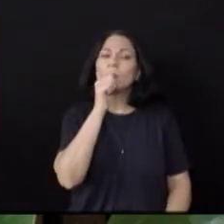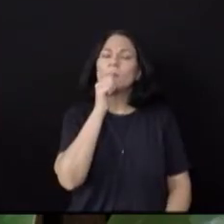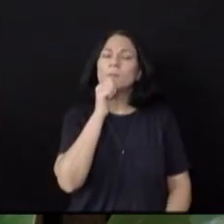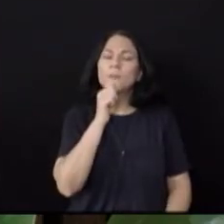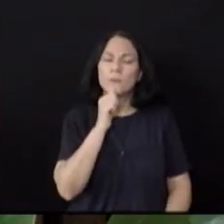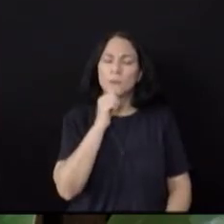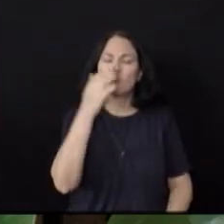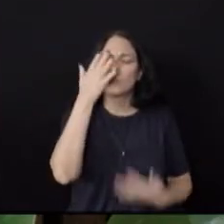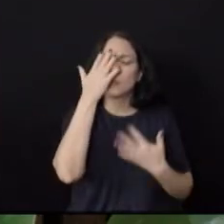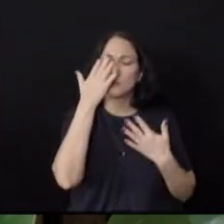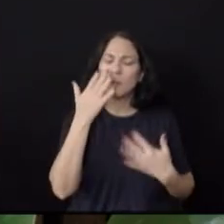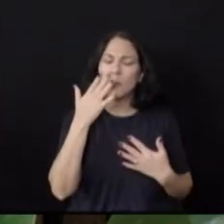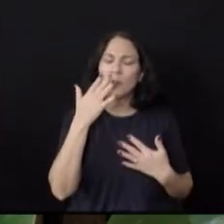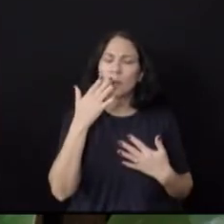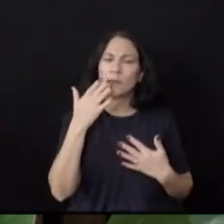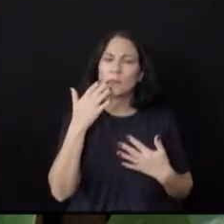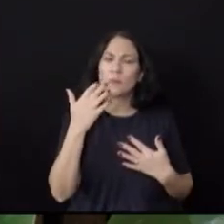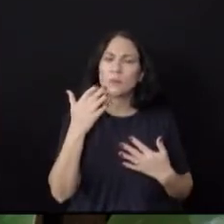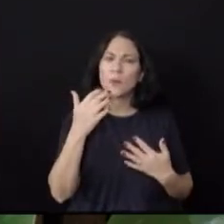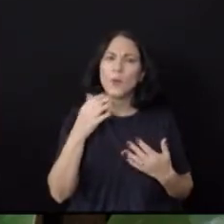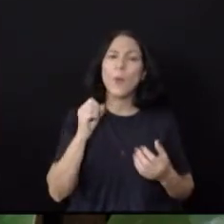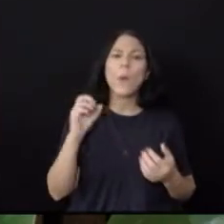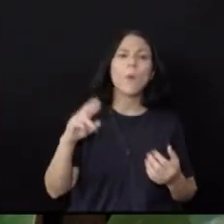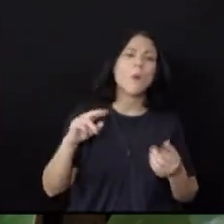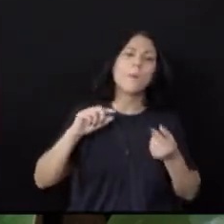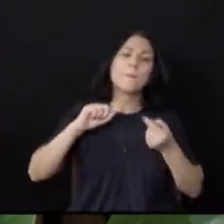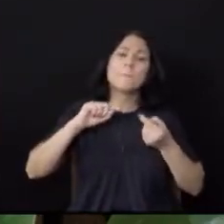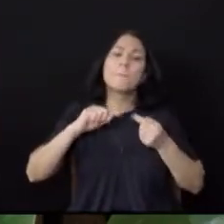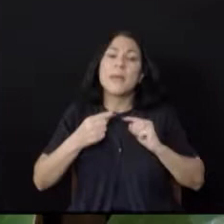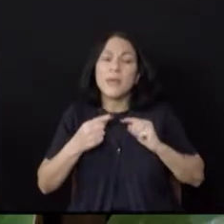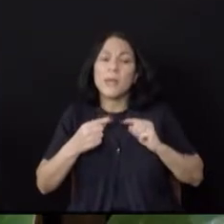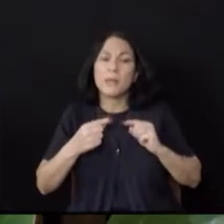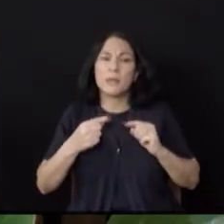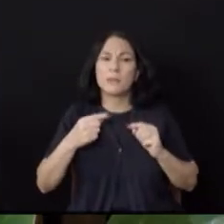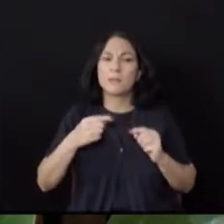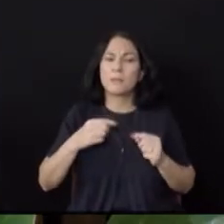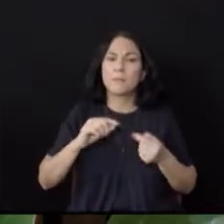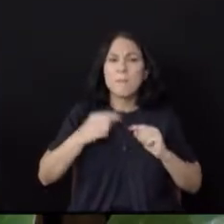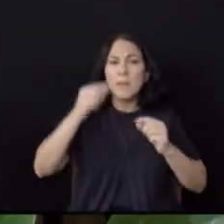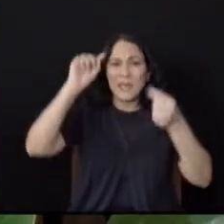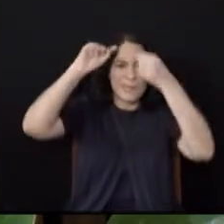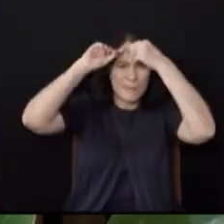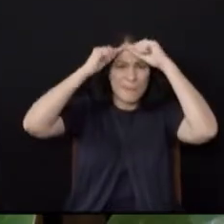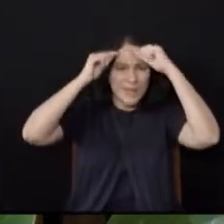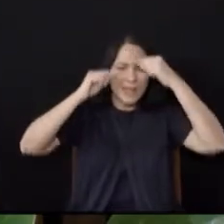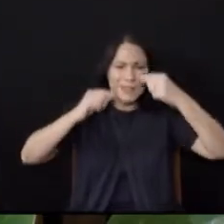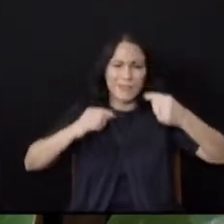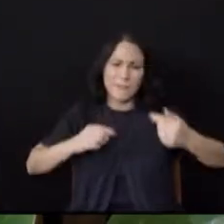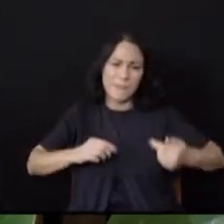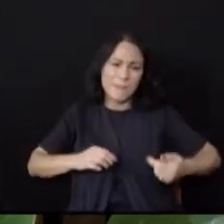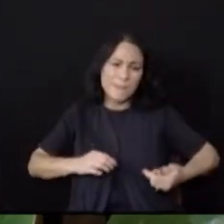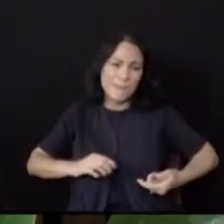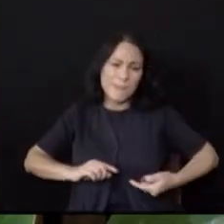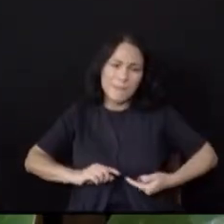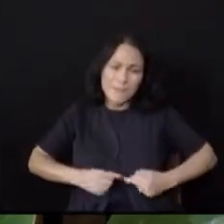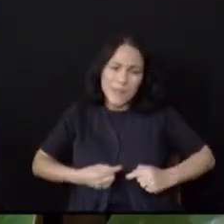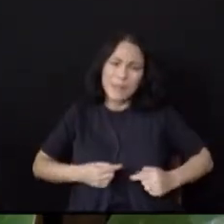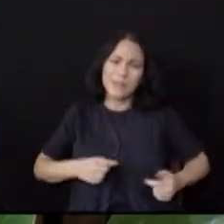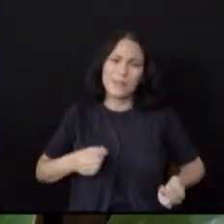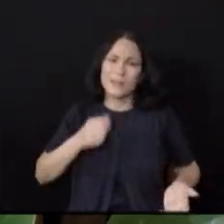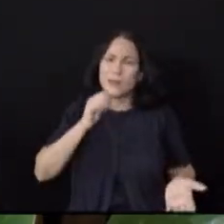sorrows. Some translations say pain of mind or body. while suffering